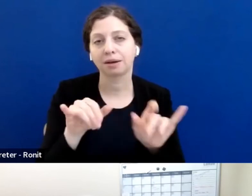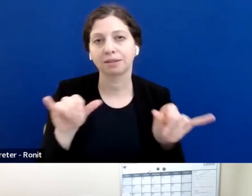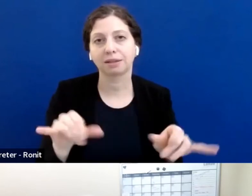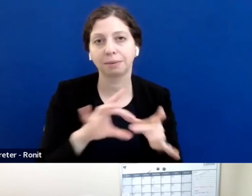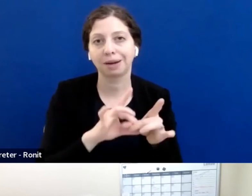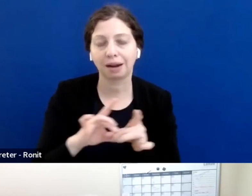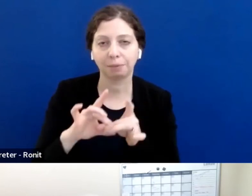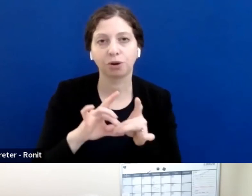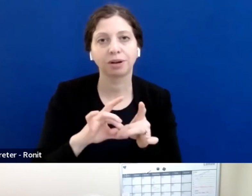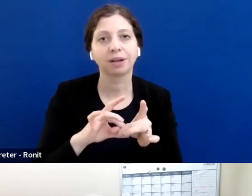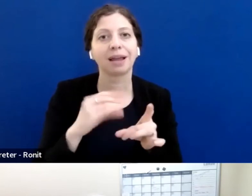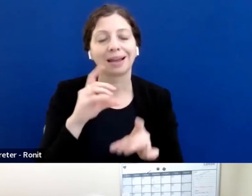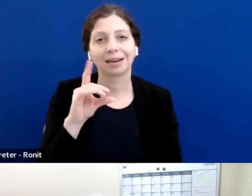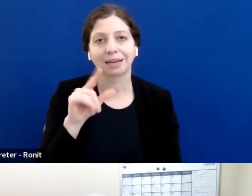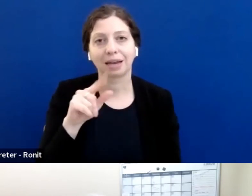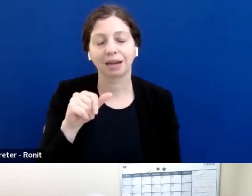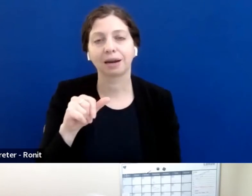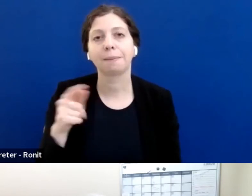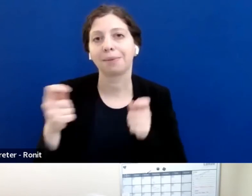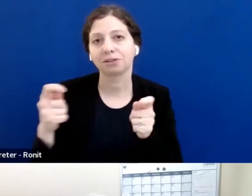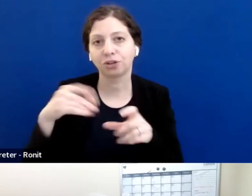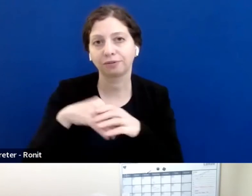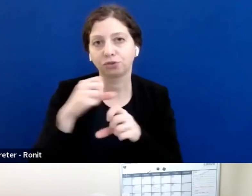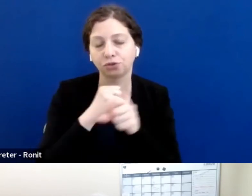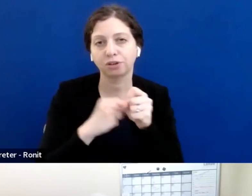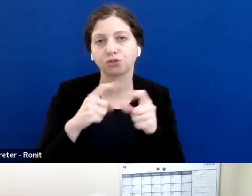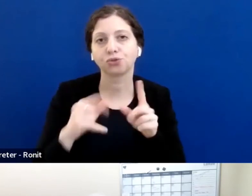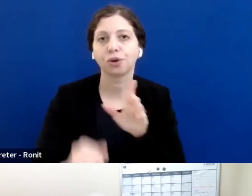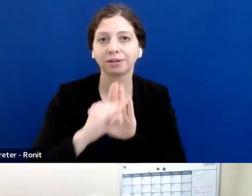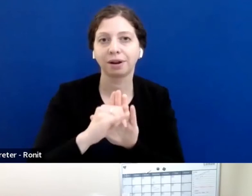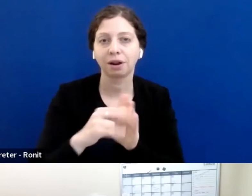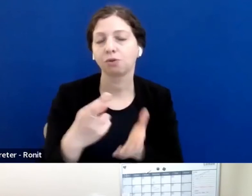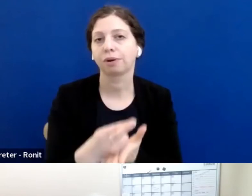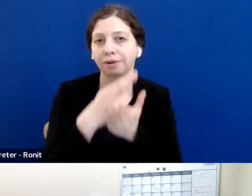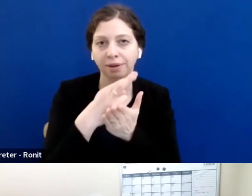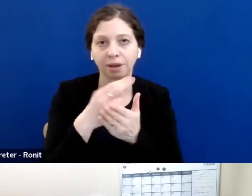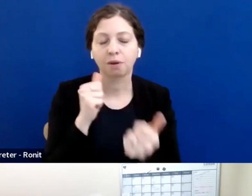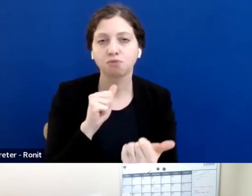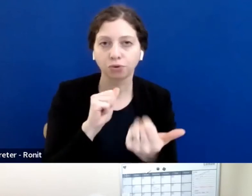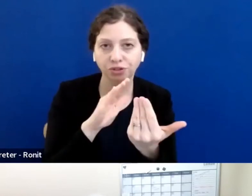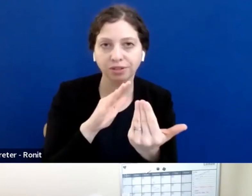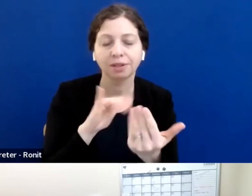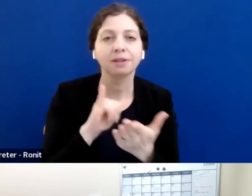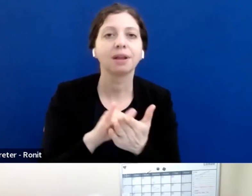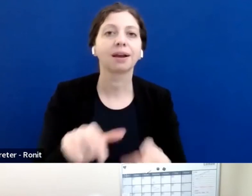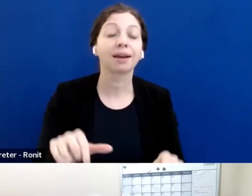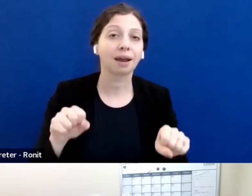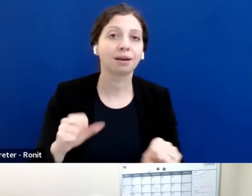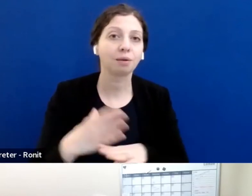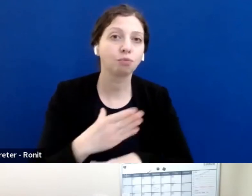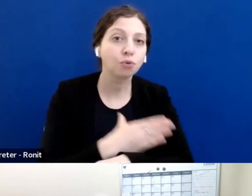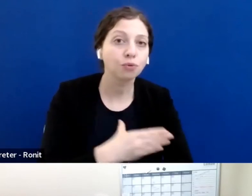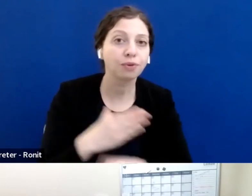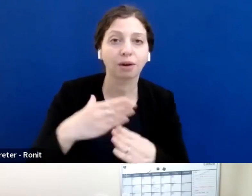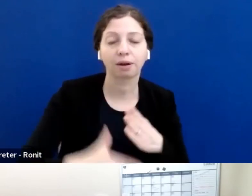collaboration and data management infrastructure to identify rehabilitation approaches that can improve outcomes